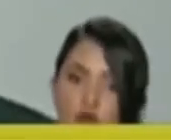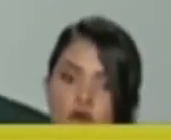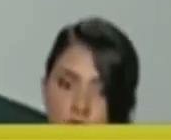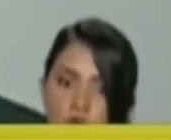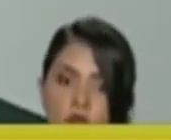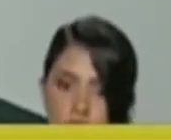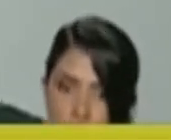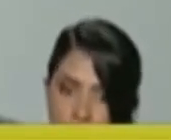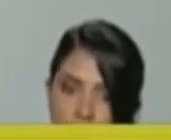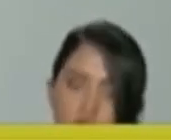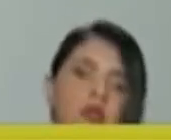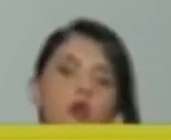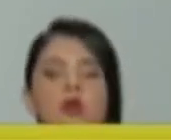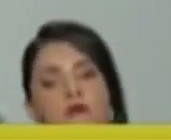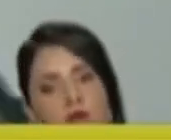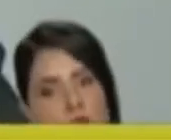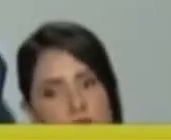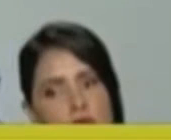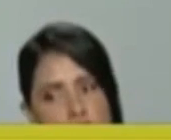in Venezuela.